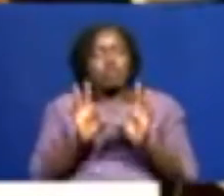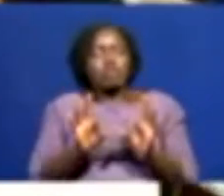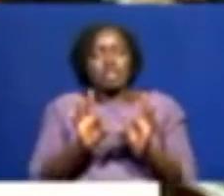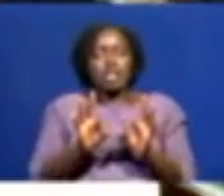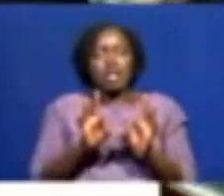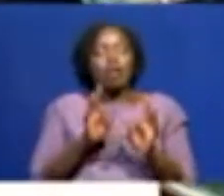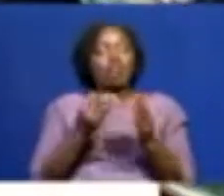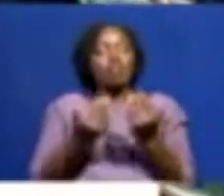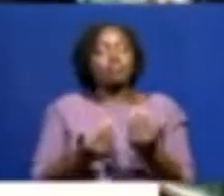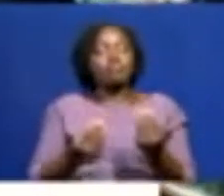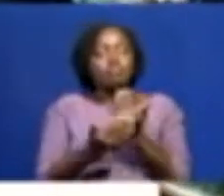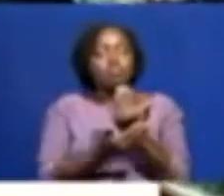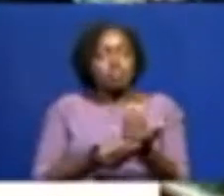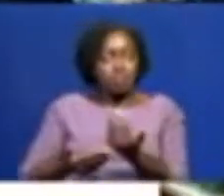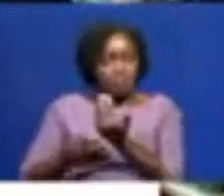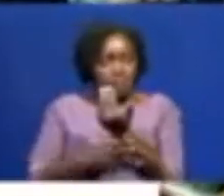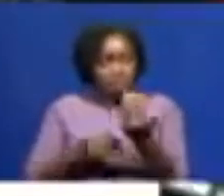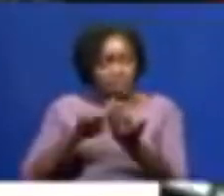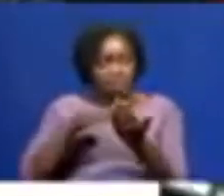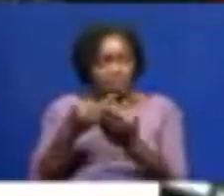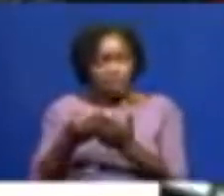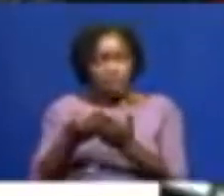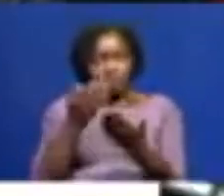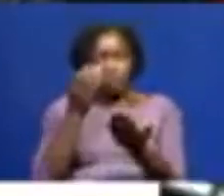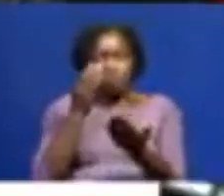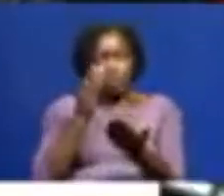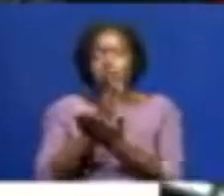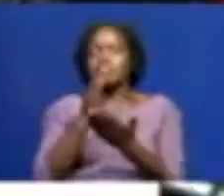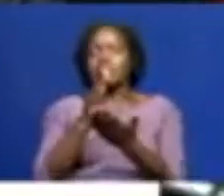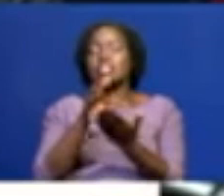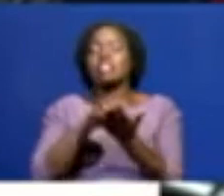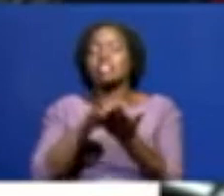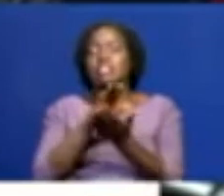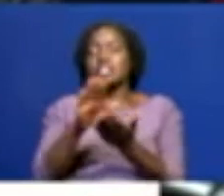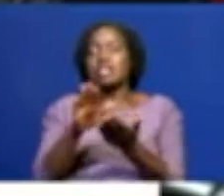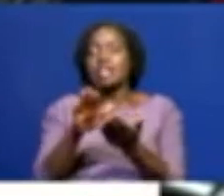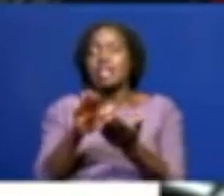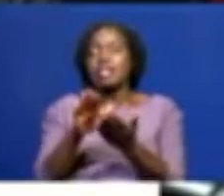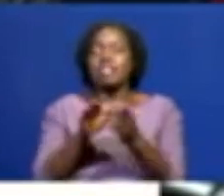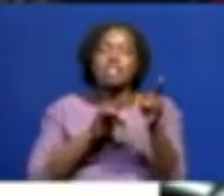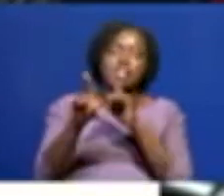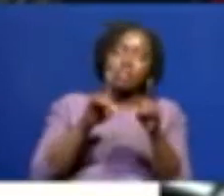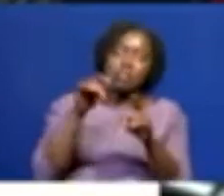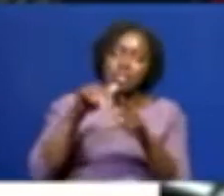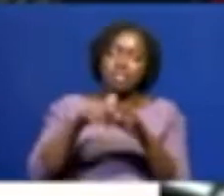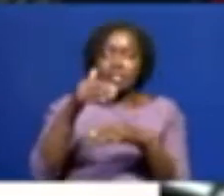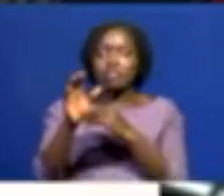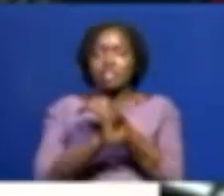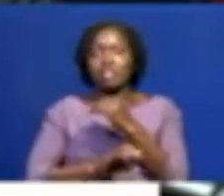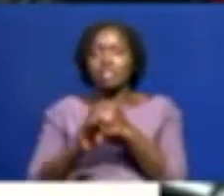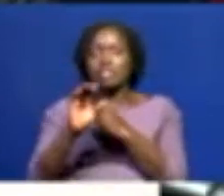child theft after the prosecution failed to prove its case. Number two, the fact that the accused traveled frequently into the country does